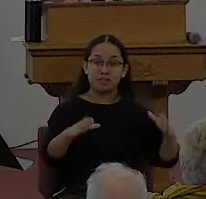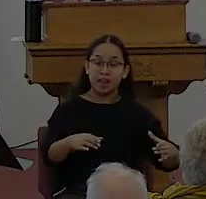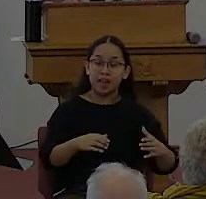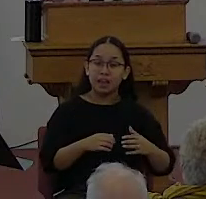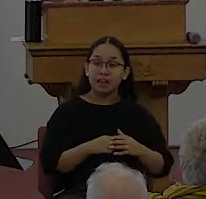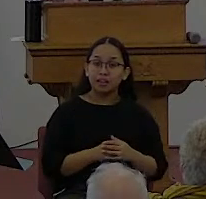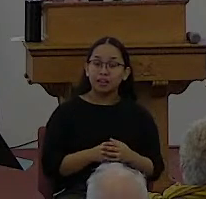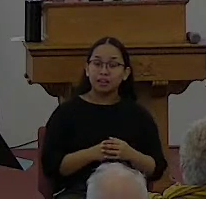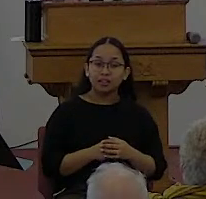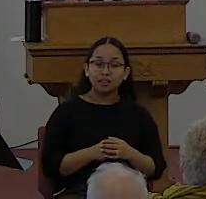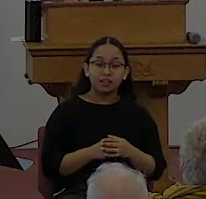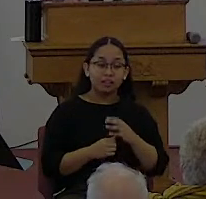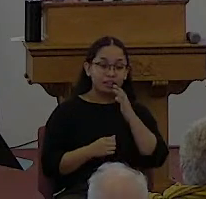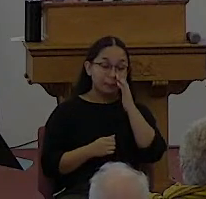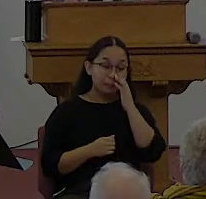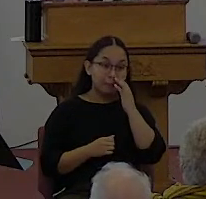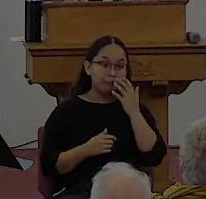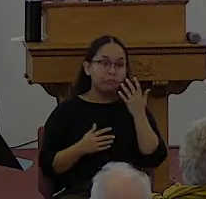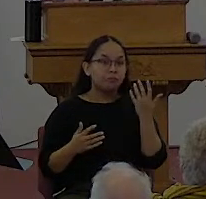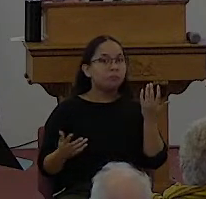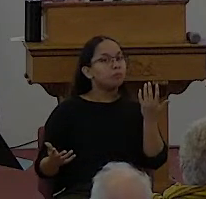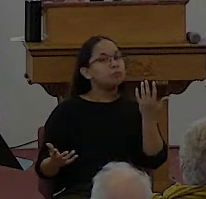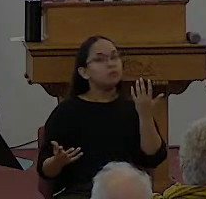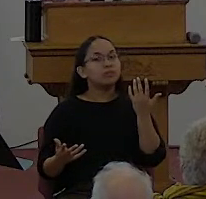is always the same.